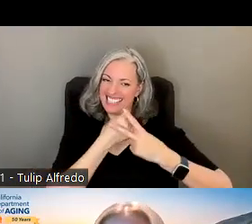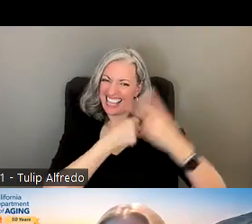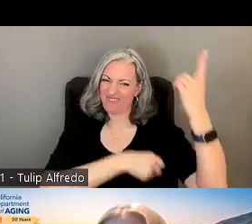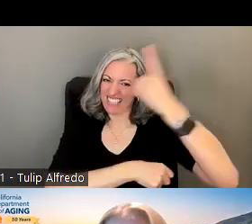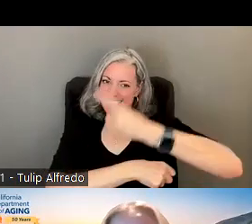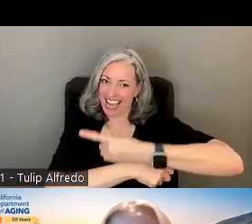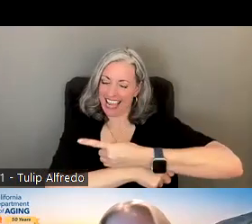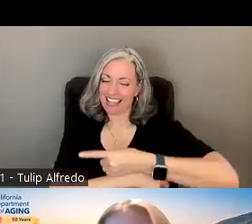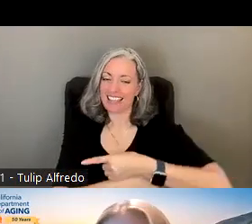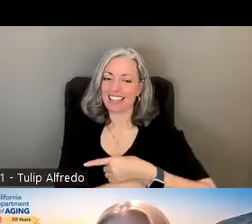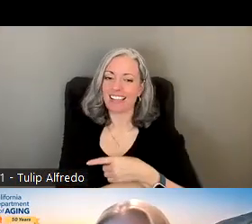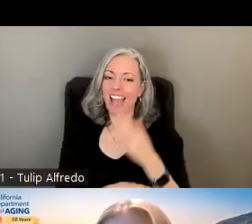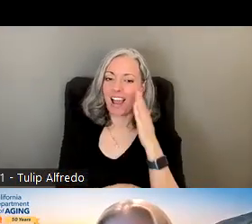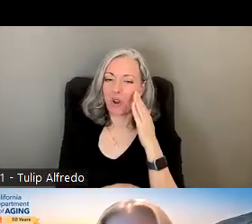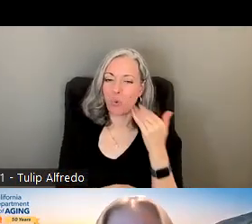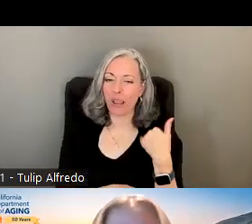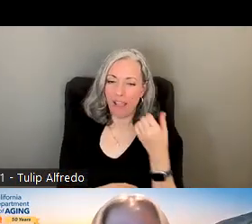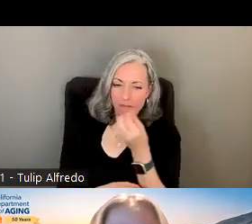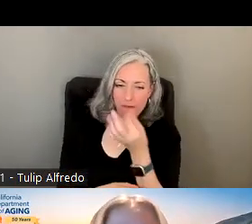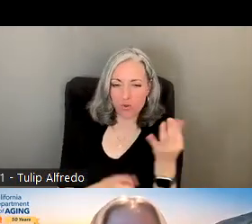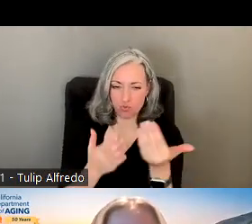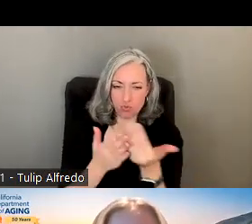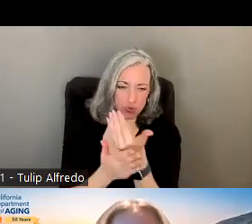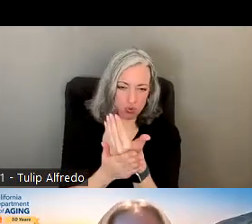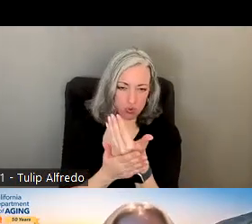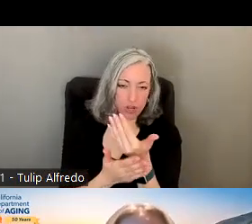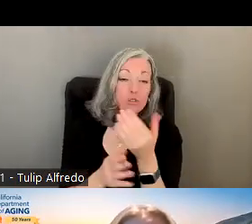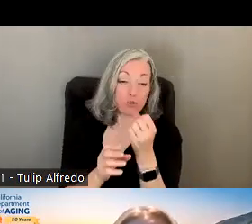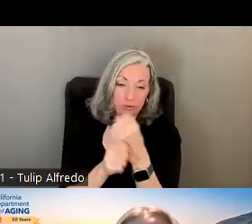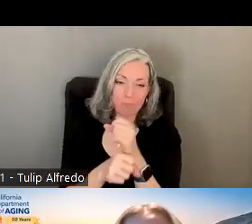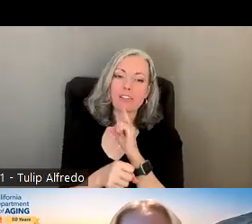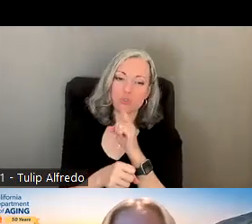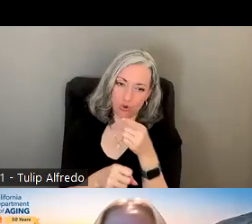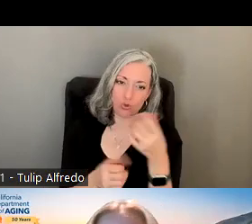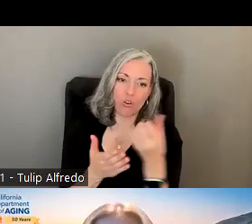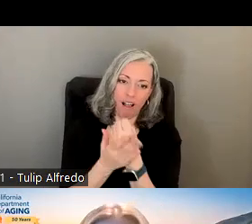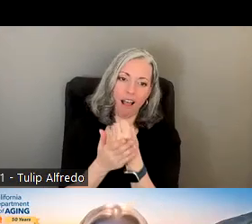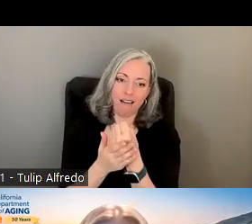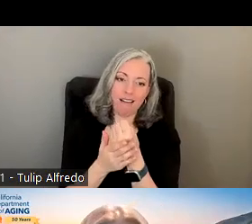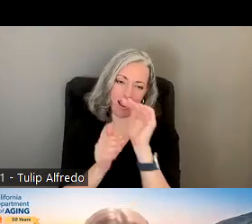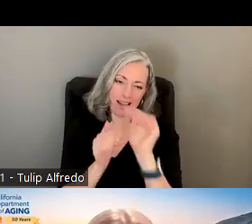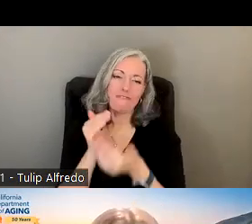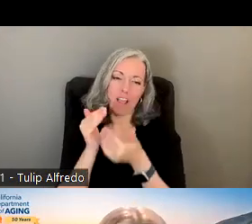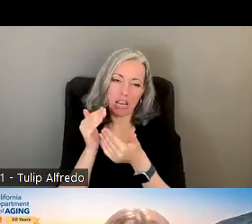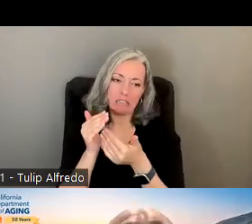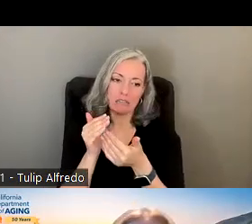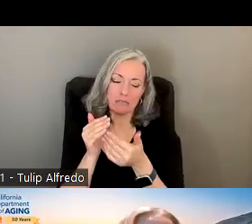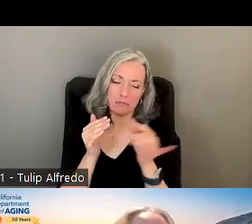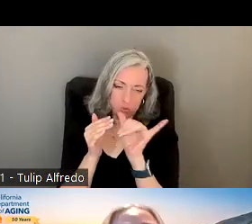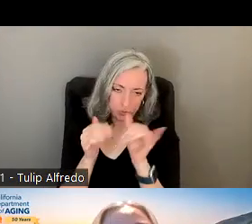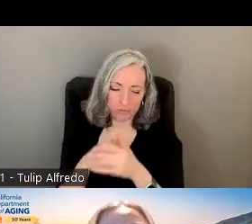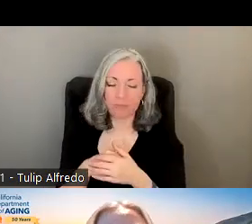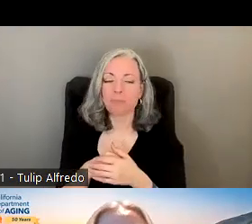do acknowledge that we have a few new committee members, so we might have to make sure that save the date is also extended to all of you as